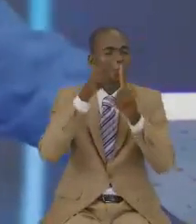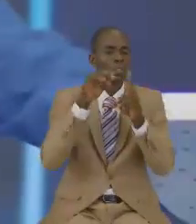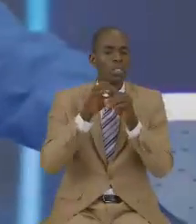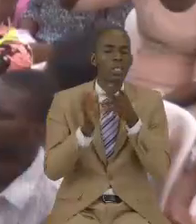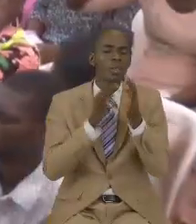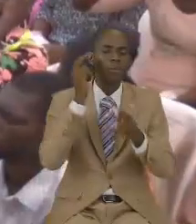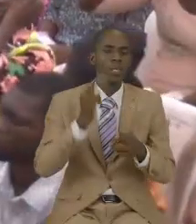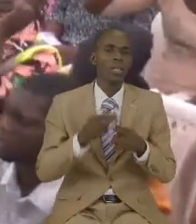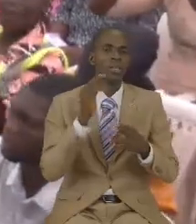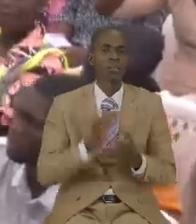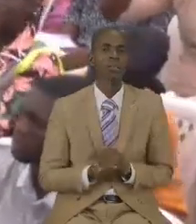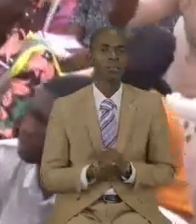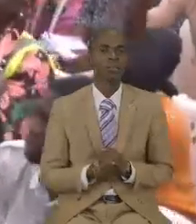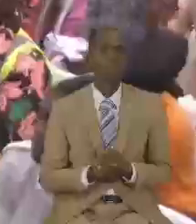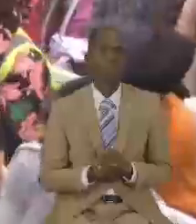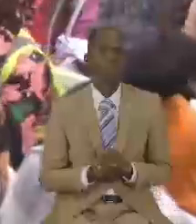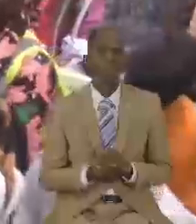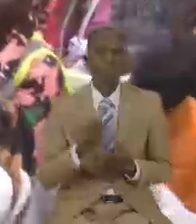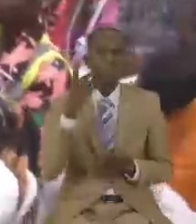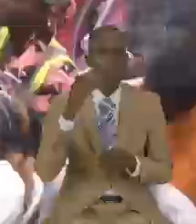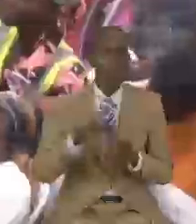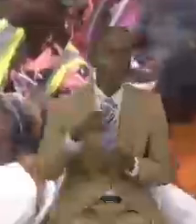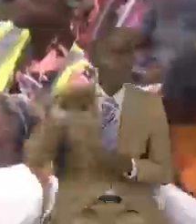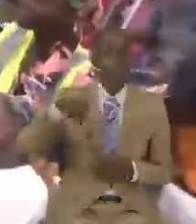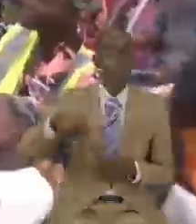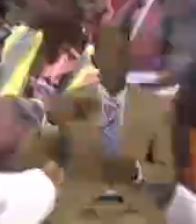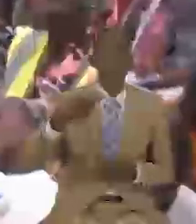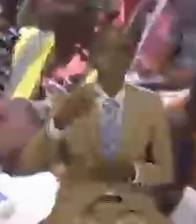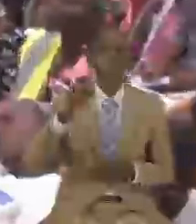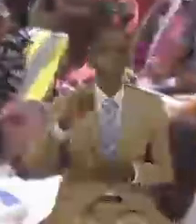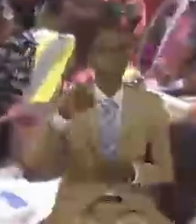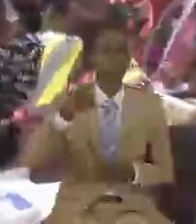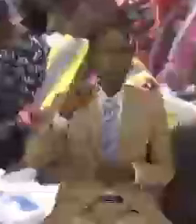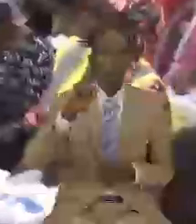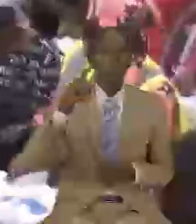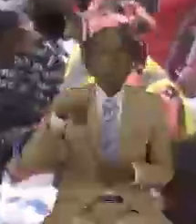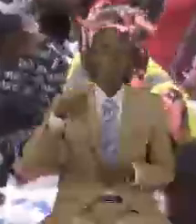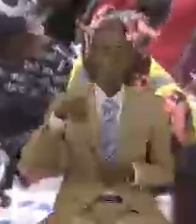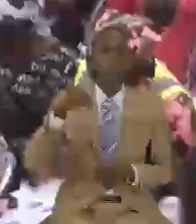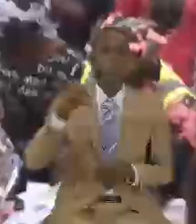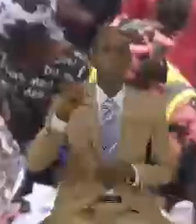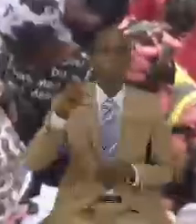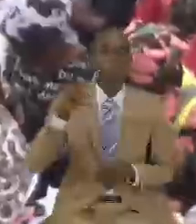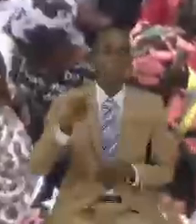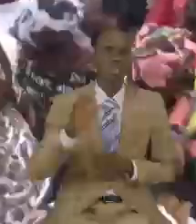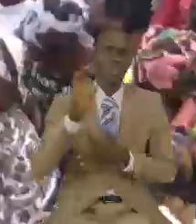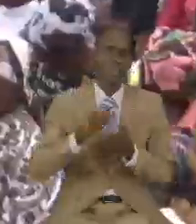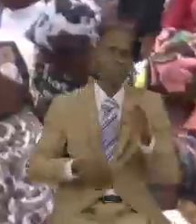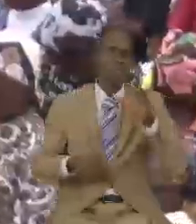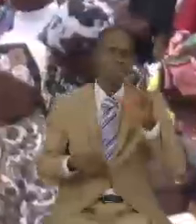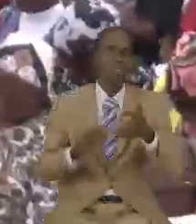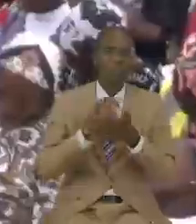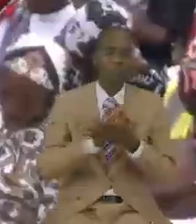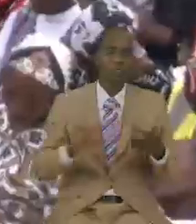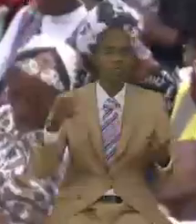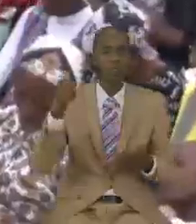Jesus' name. We're looking at Philippians chapter 3, and I'm looking at verse 13. Philippians chapter 3, I'm reading